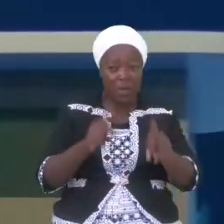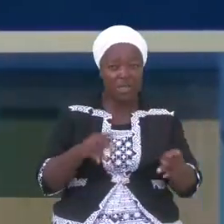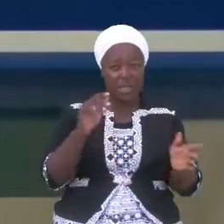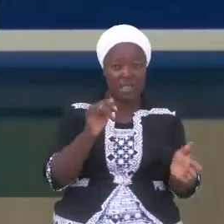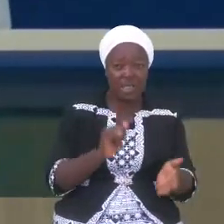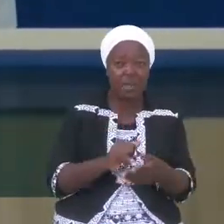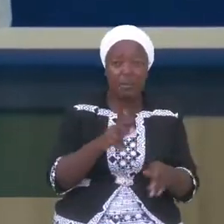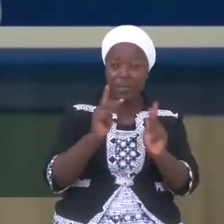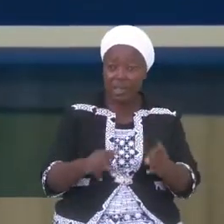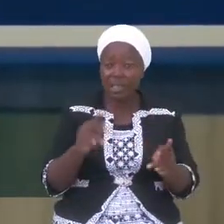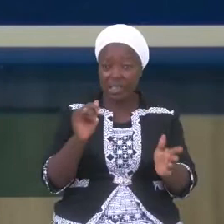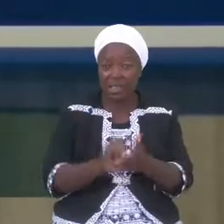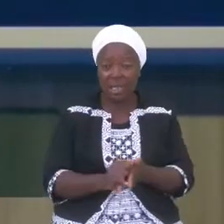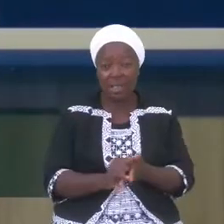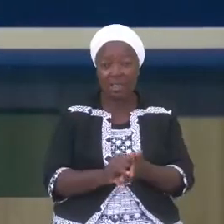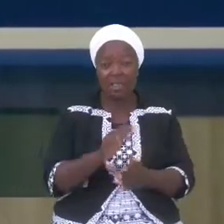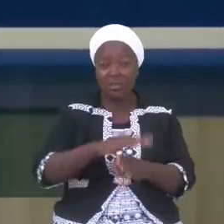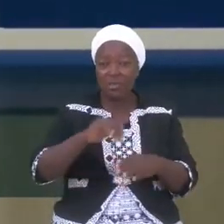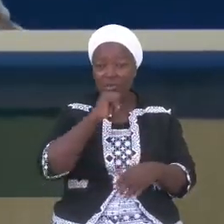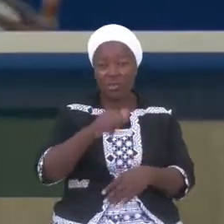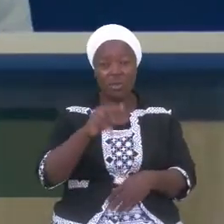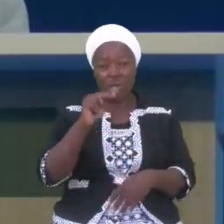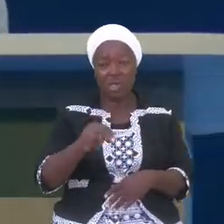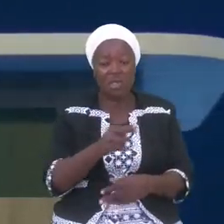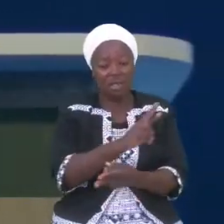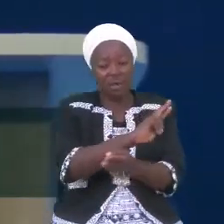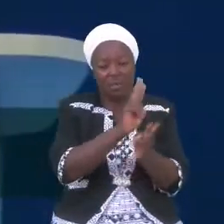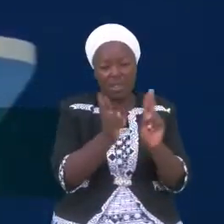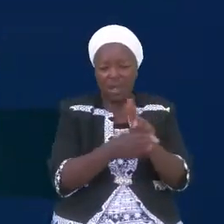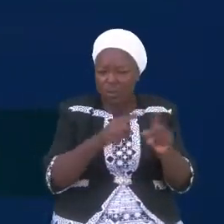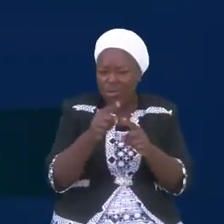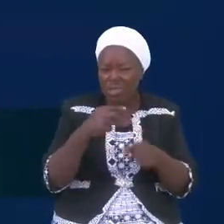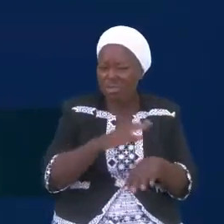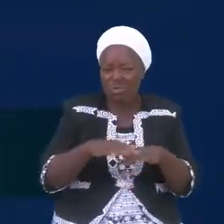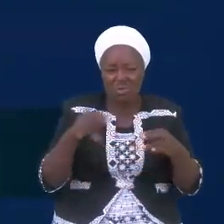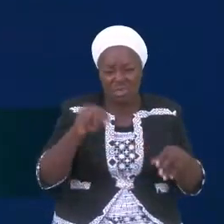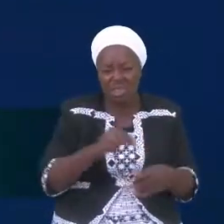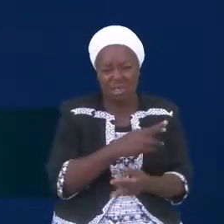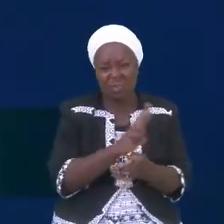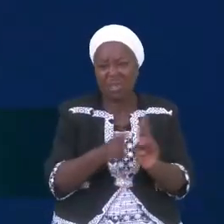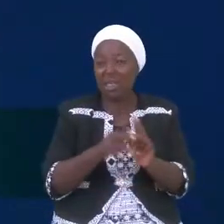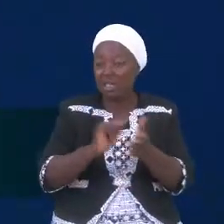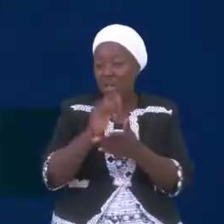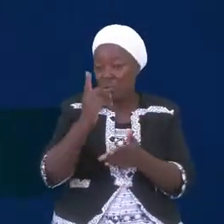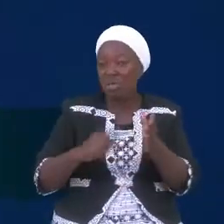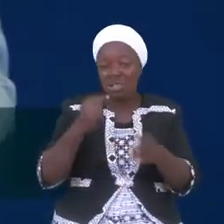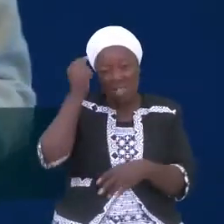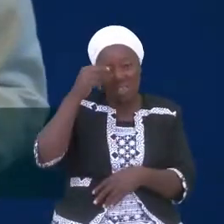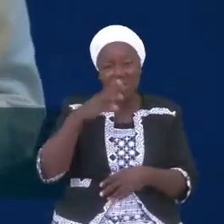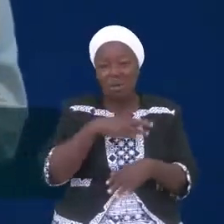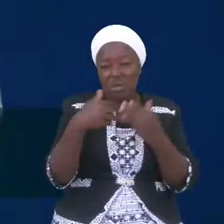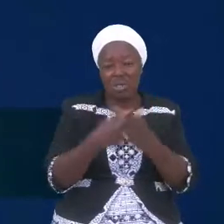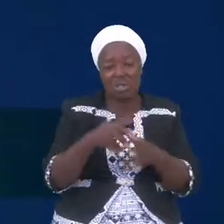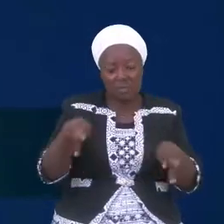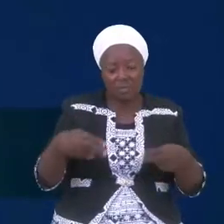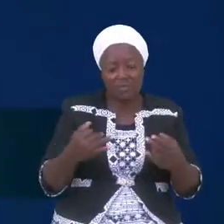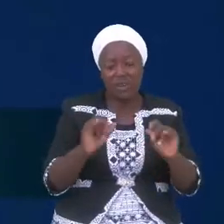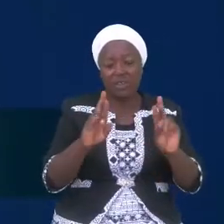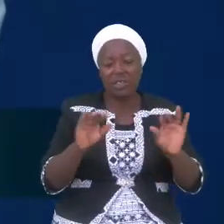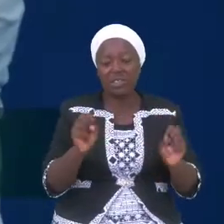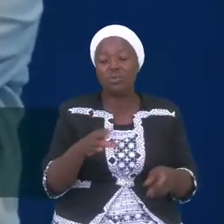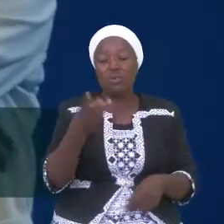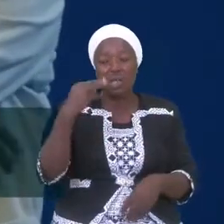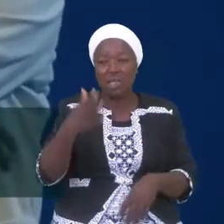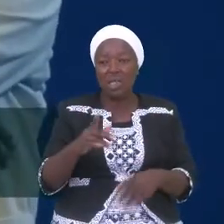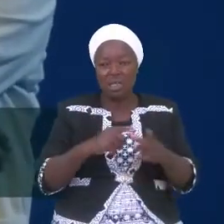no repentance. When you say they don't need repentance, that's what they think. The Pharisees who are there, they